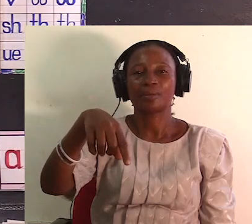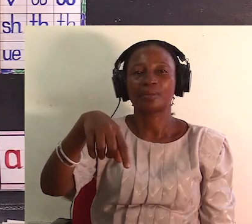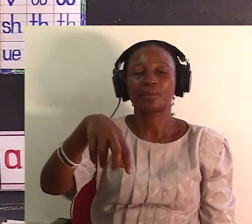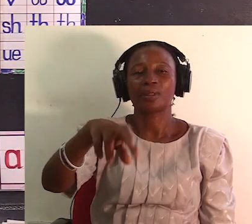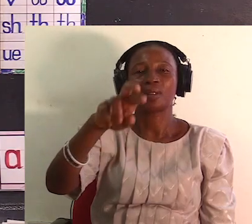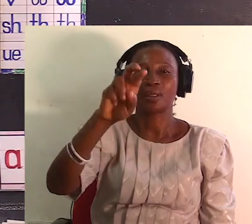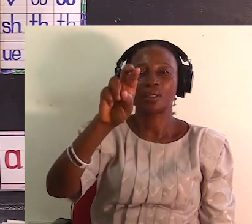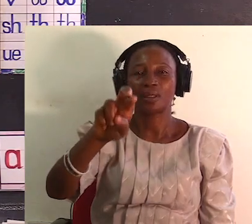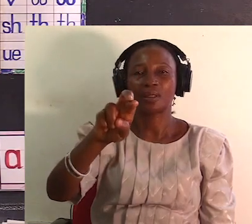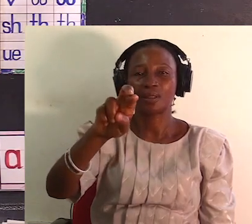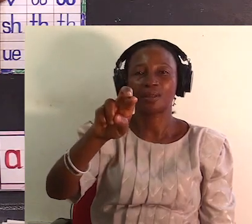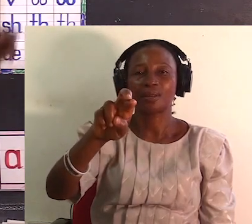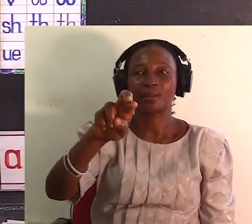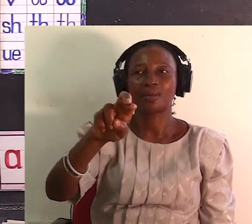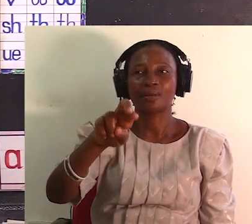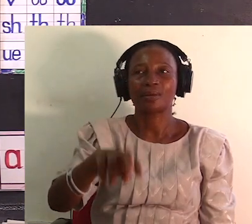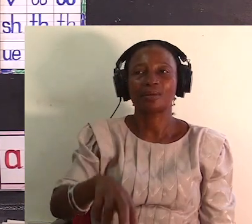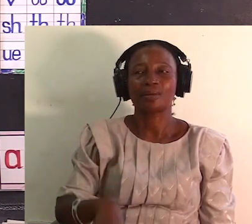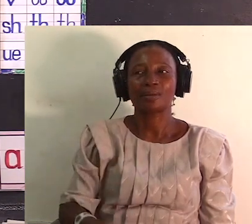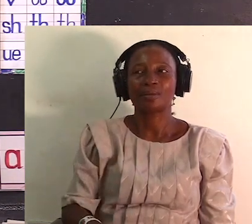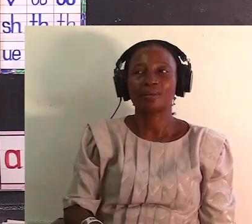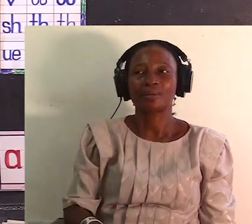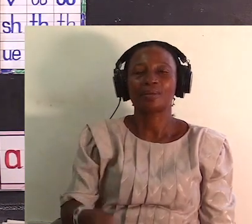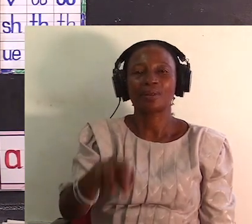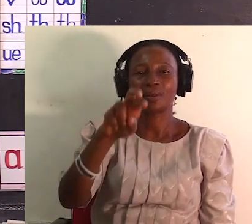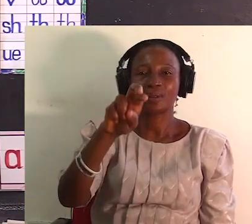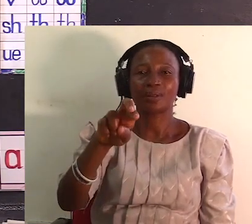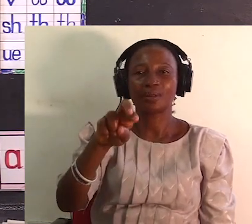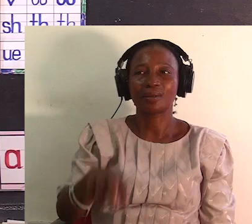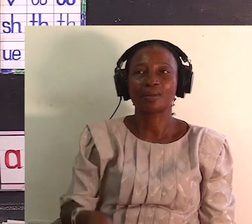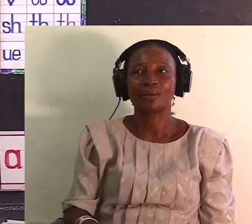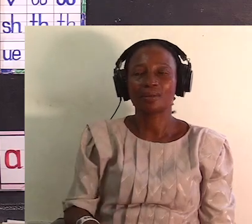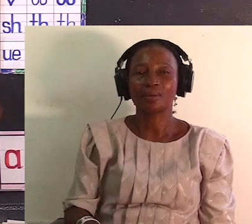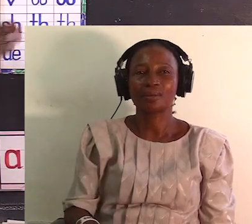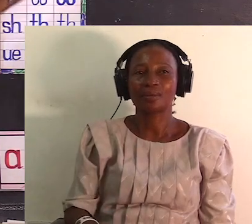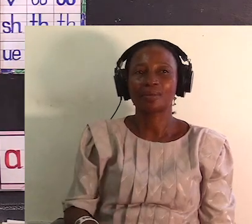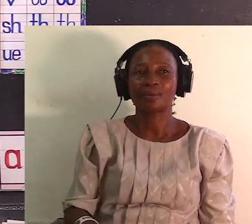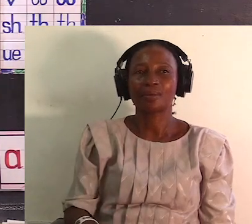How about R? Very good, we've done R.